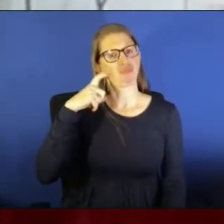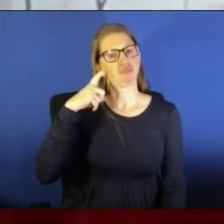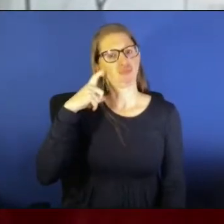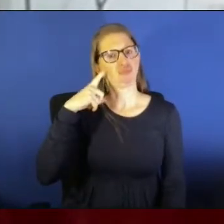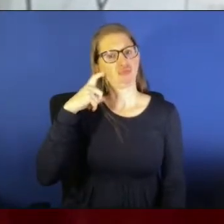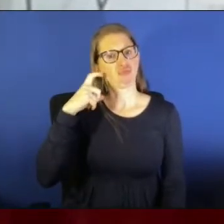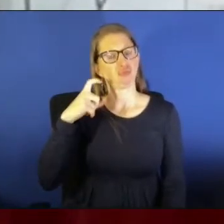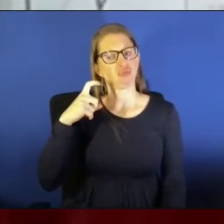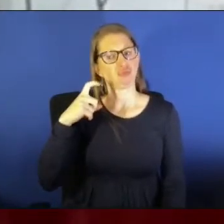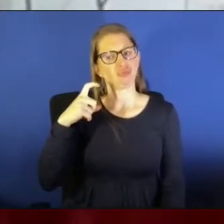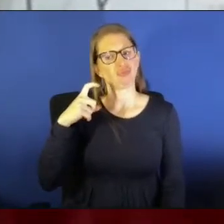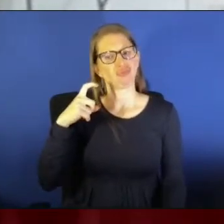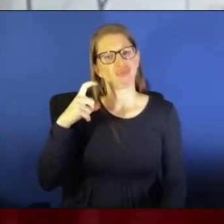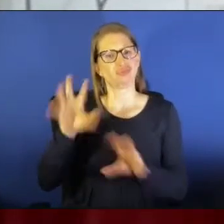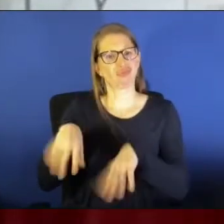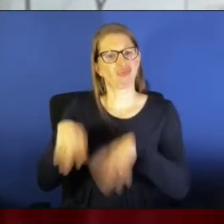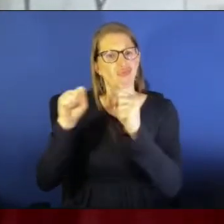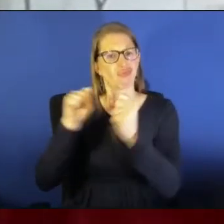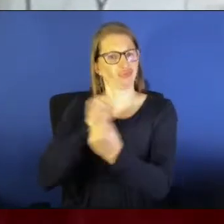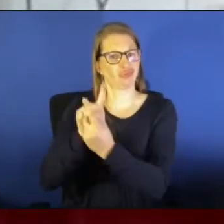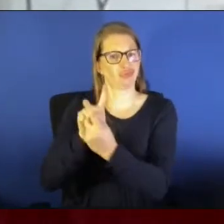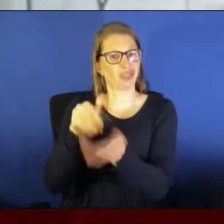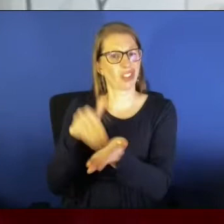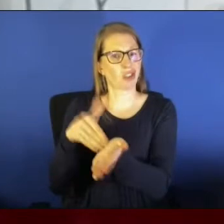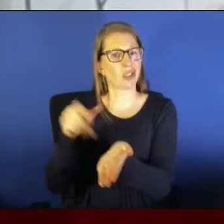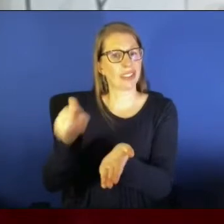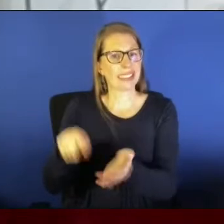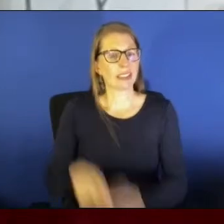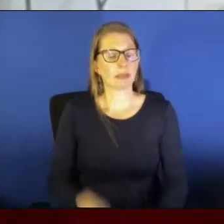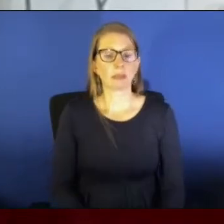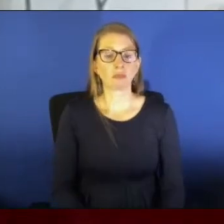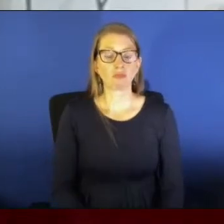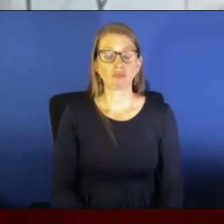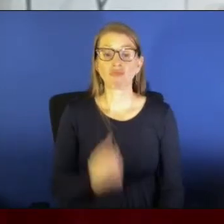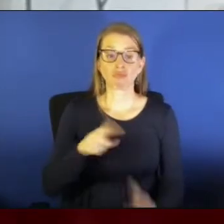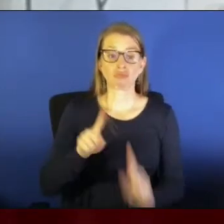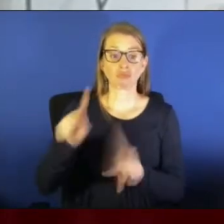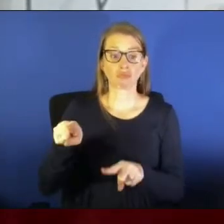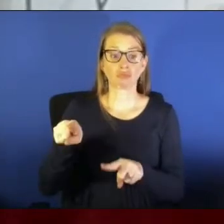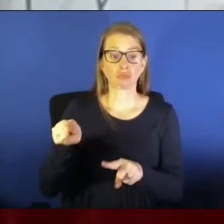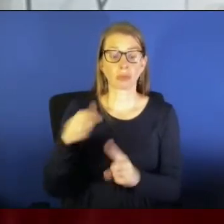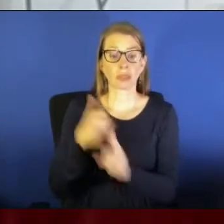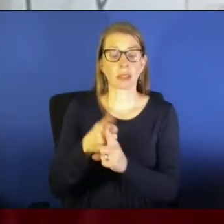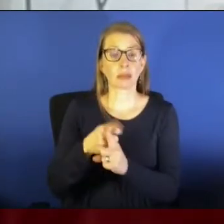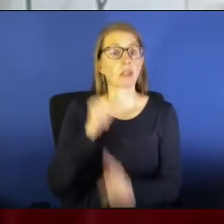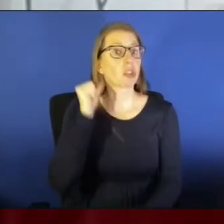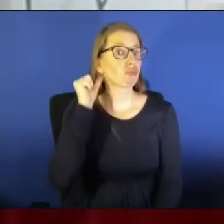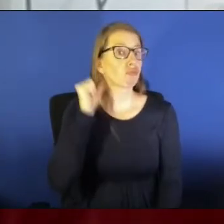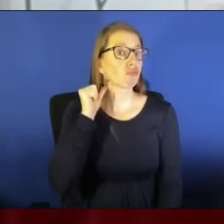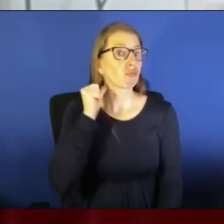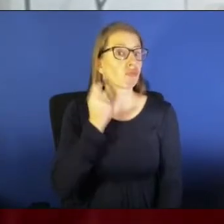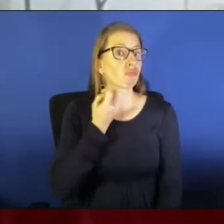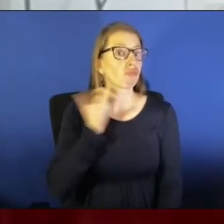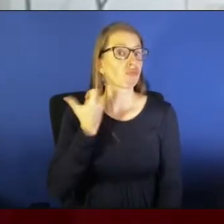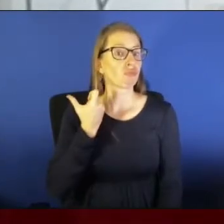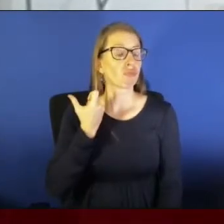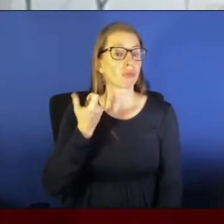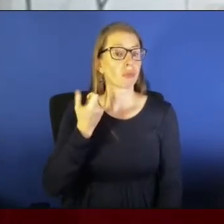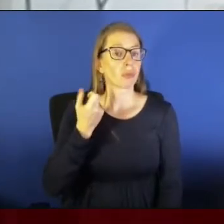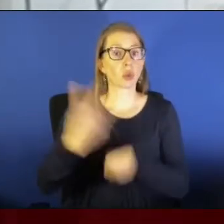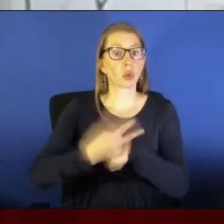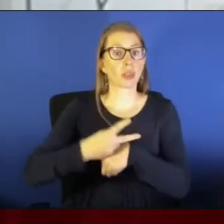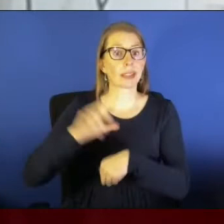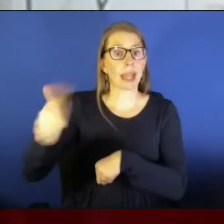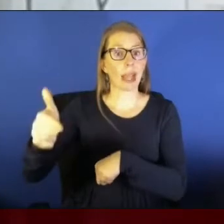something done. So I went to my doctor and he cut it off, and 2 days later it was